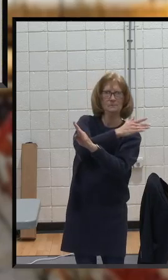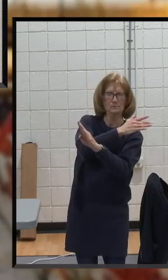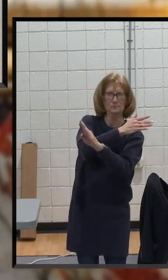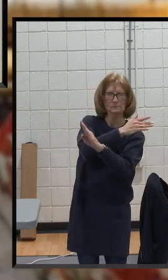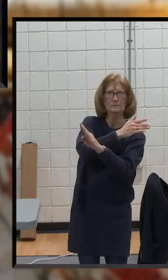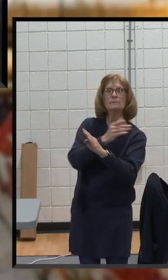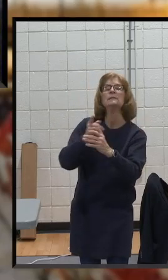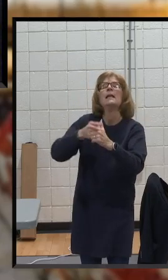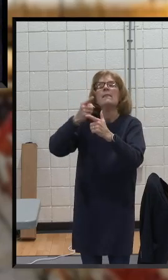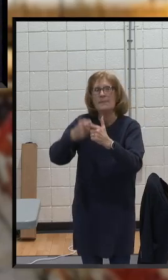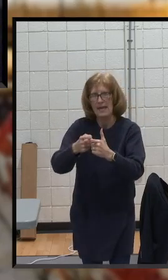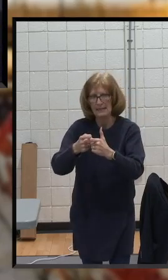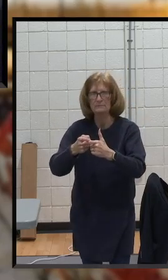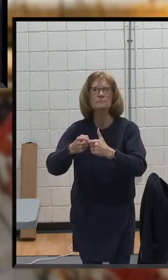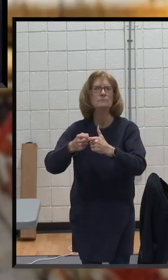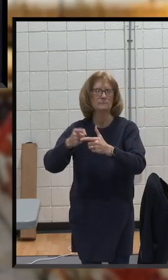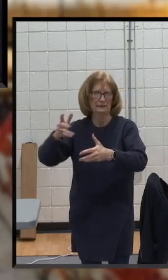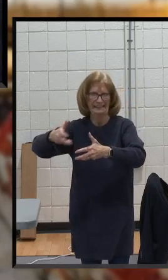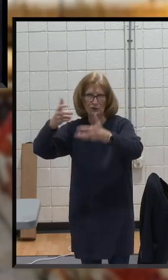begins.